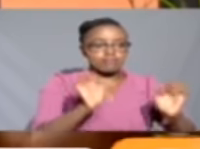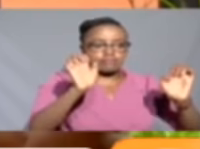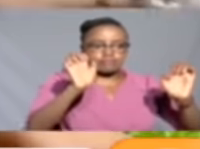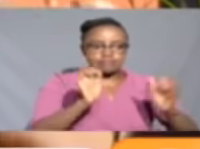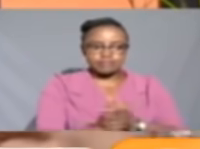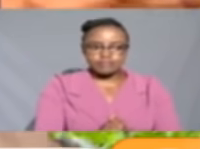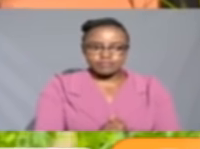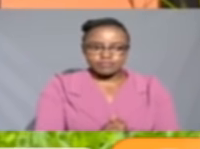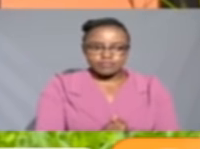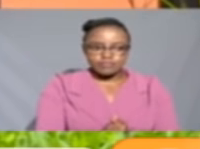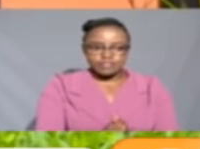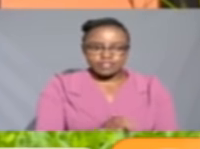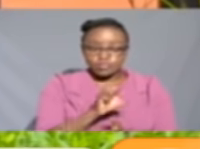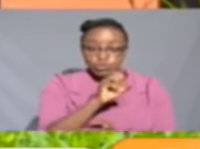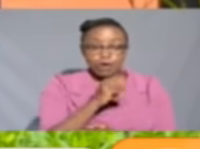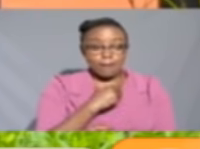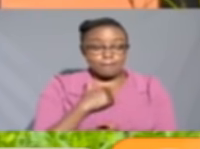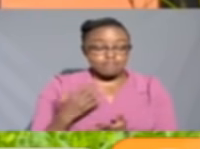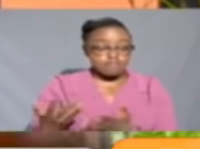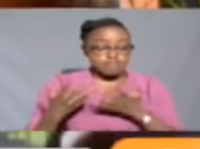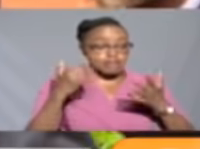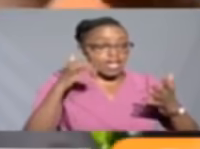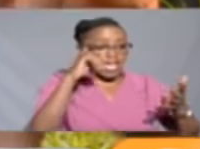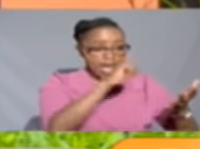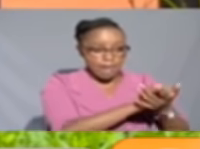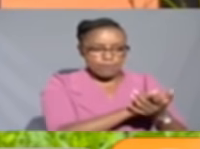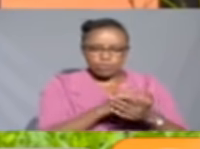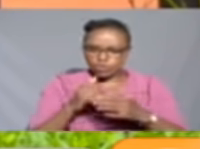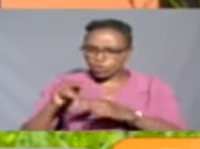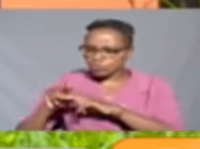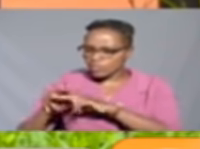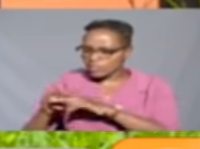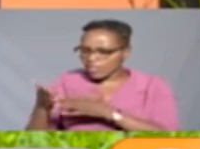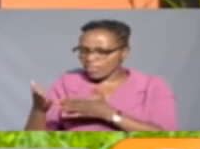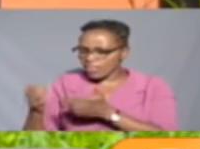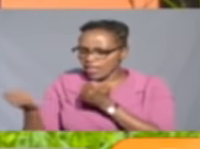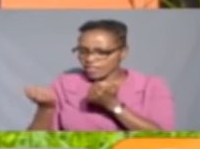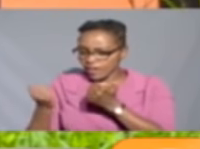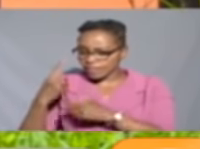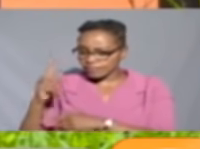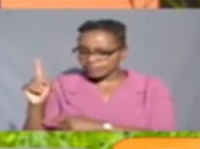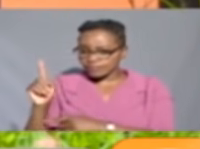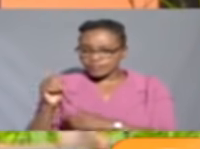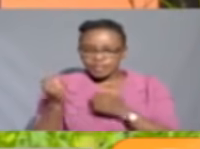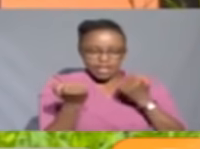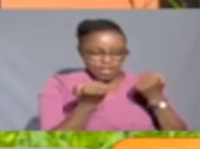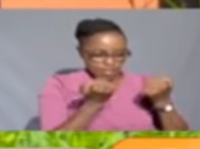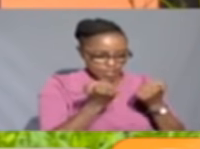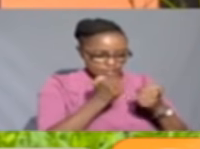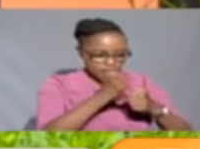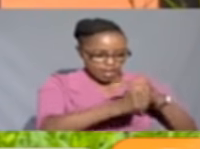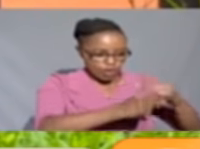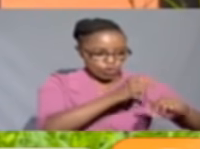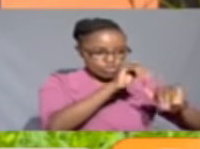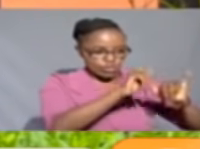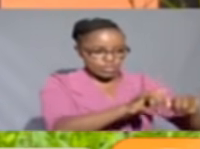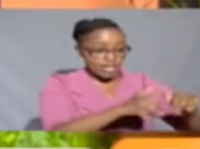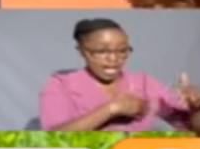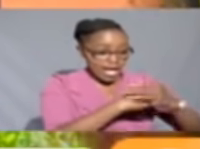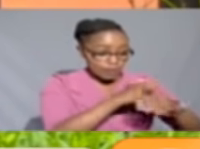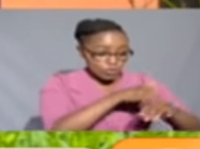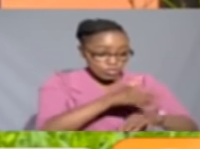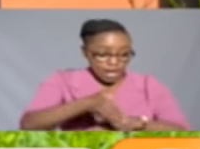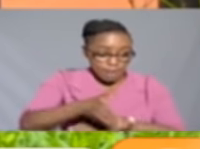Okay, so let's come back to this. So I'm being taken to the airport. You're sitting in the car. I'm sitting in the car until